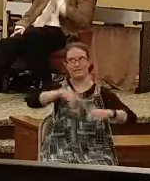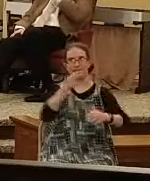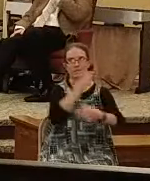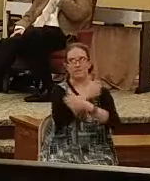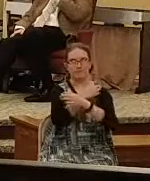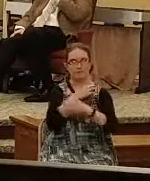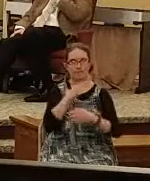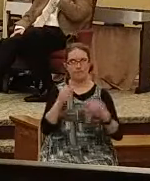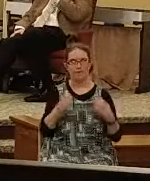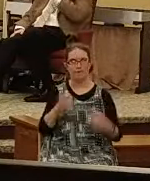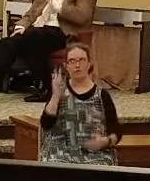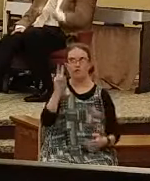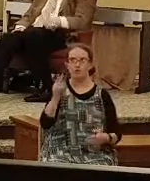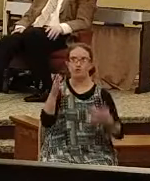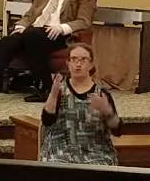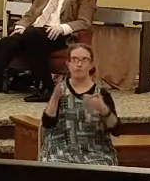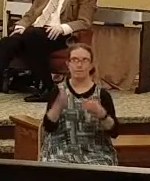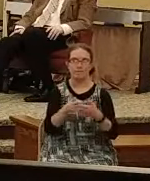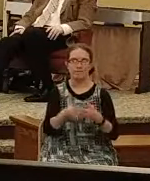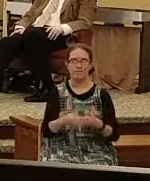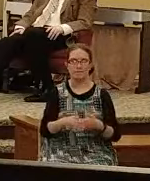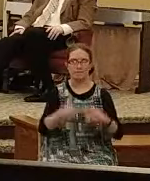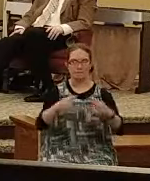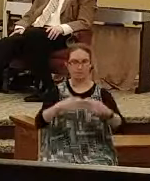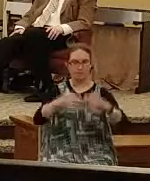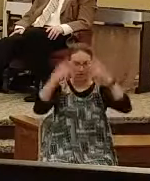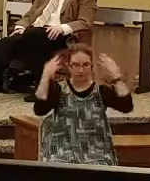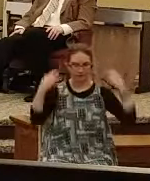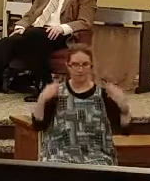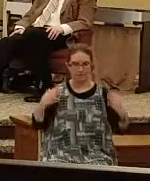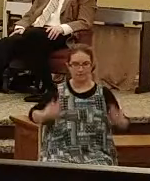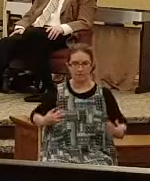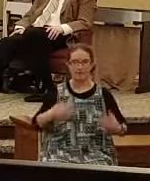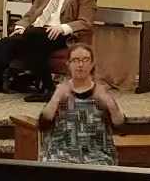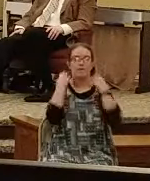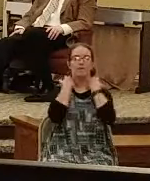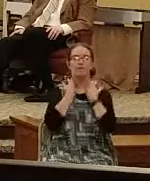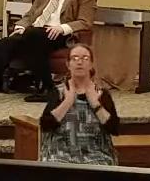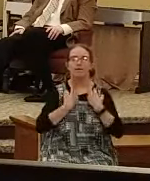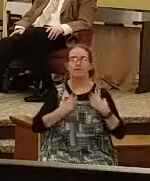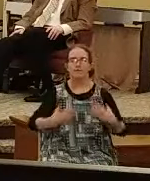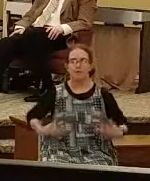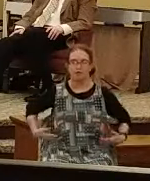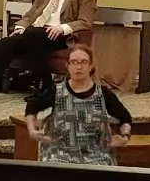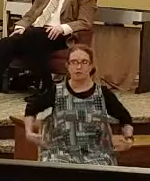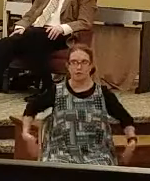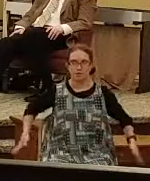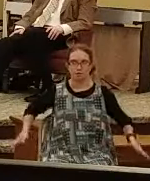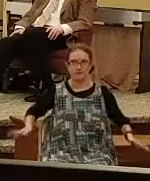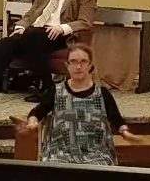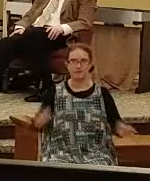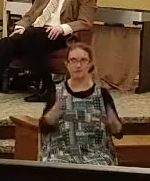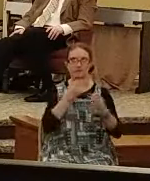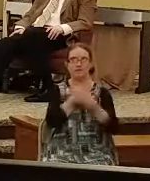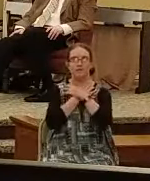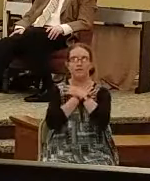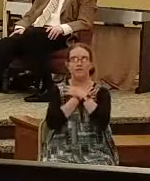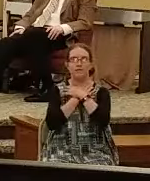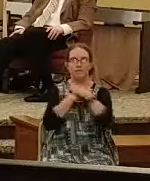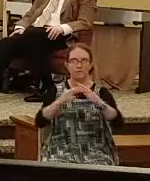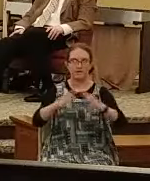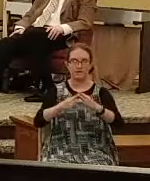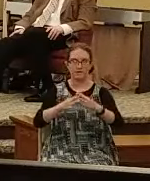corset consisting of two parts, protecting the body on both sides from the neck down to your waistline. The breastplate